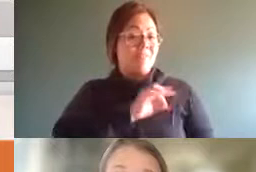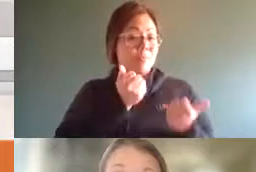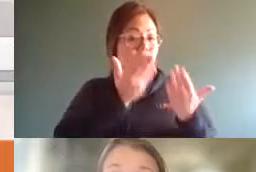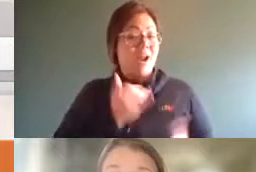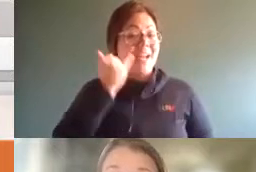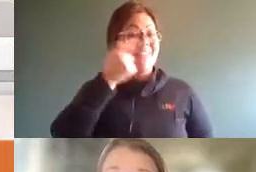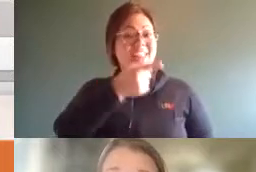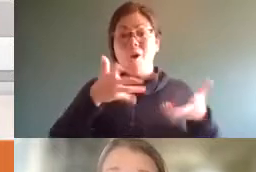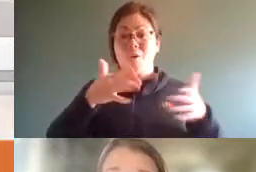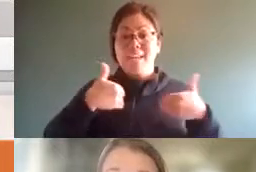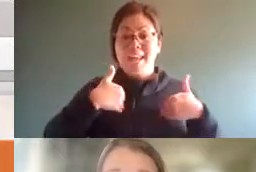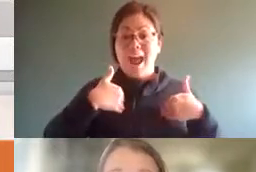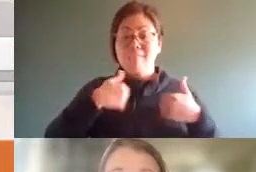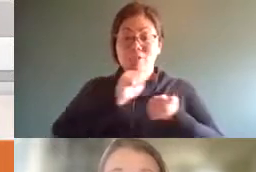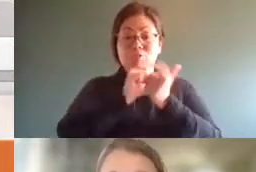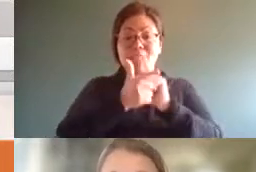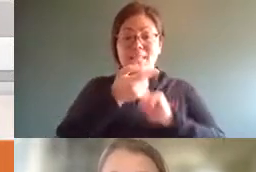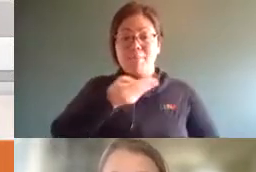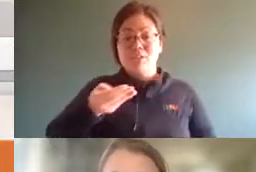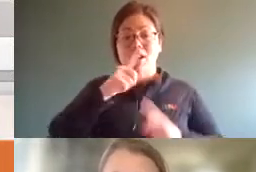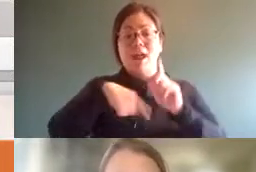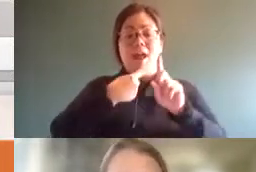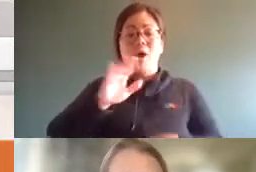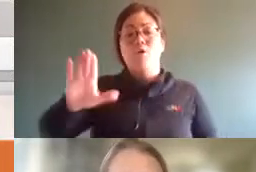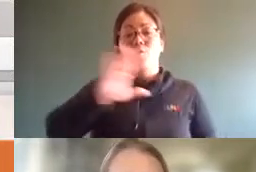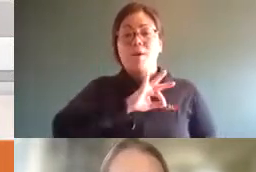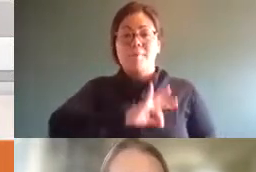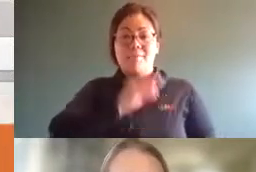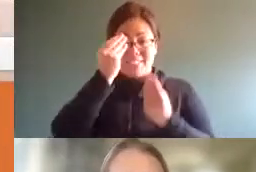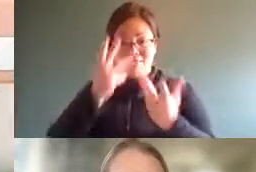will provide translated material about your benefits packages.